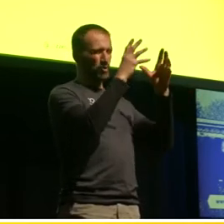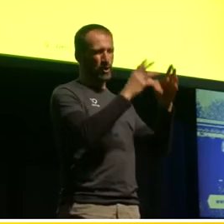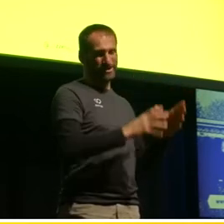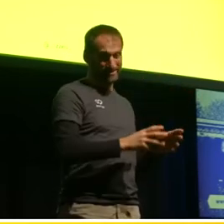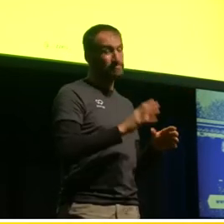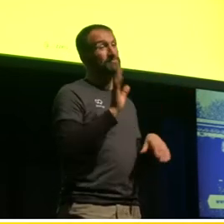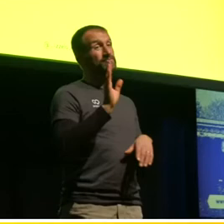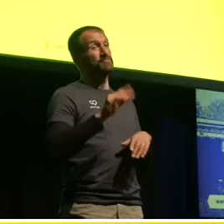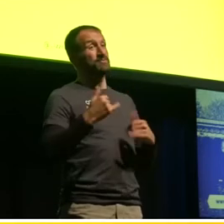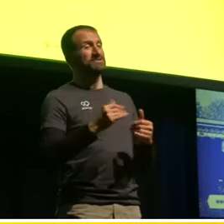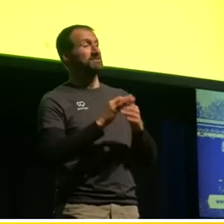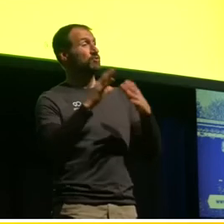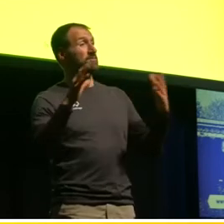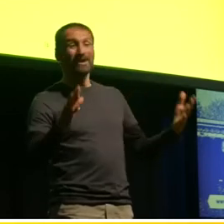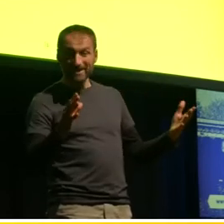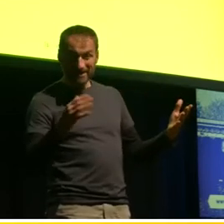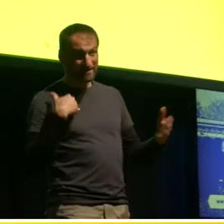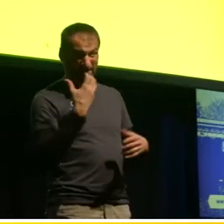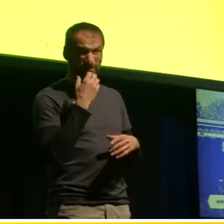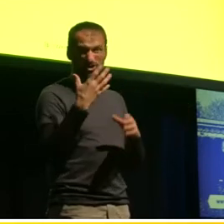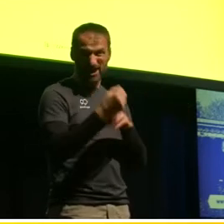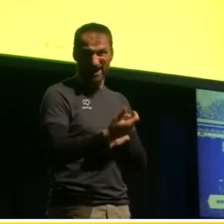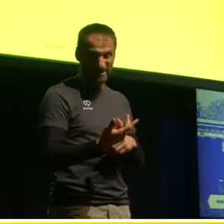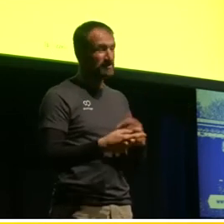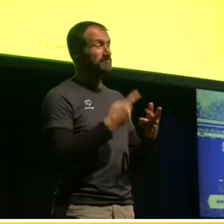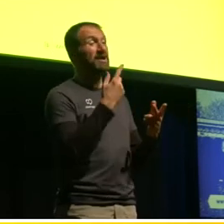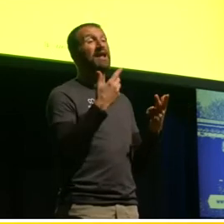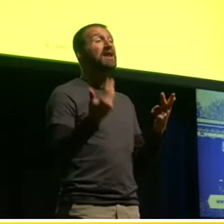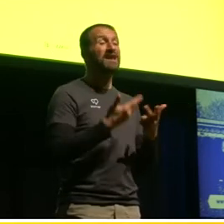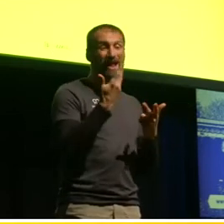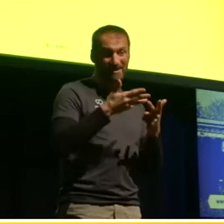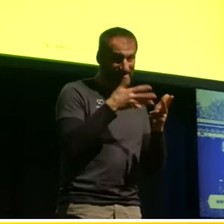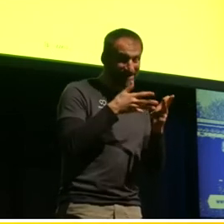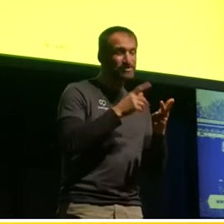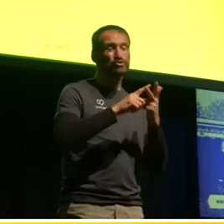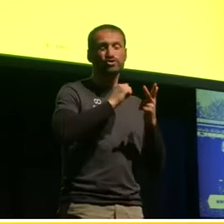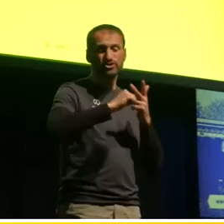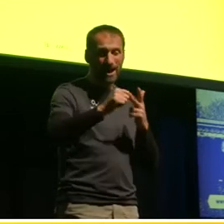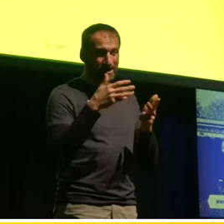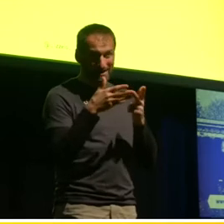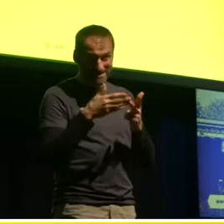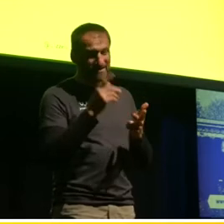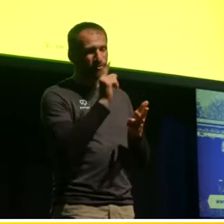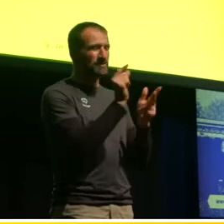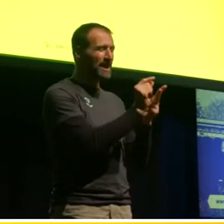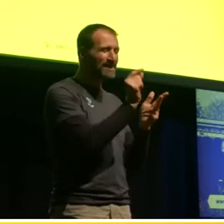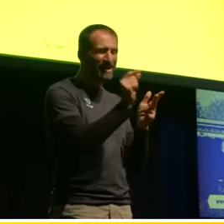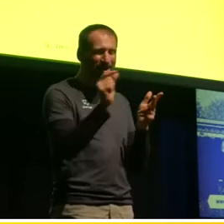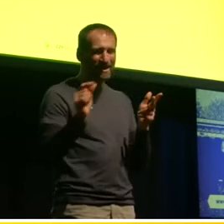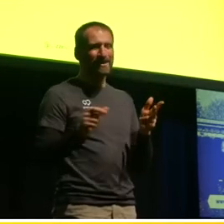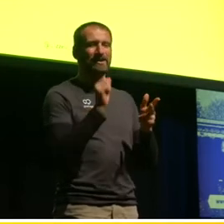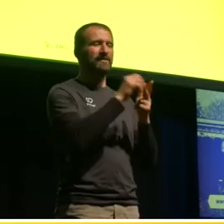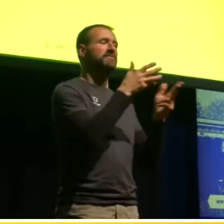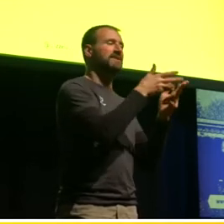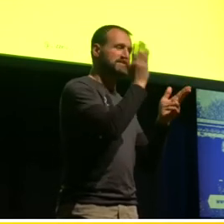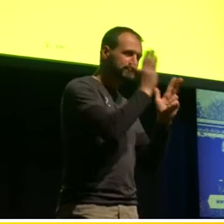independent, so that's what we wanted to achieve. It's also easier to test and faster to test because you're testing smaller parts, don't have to run everything all